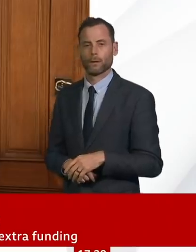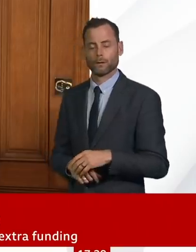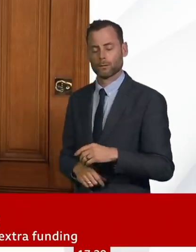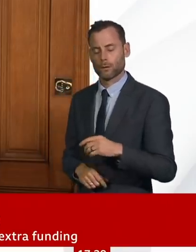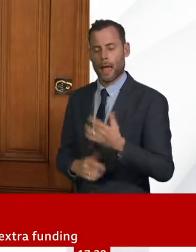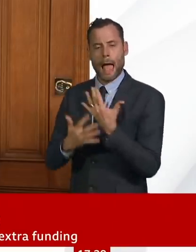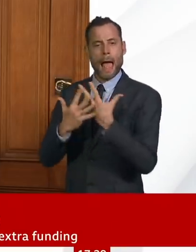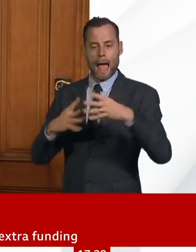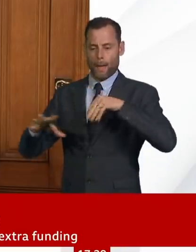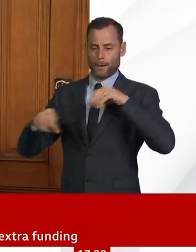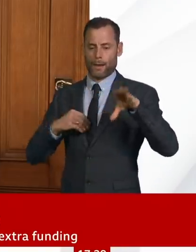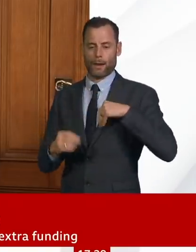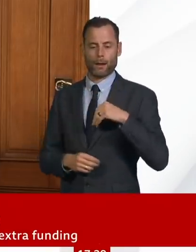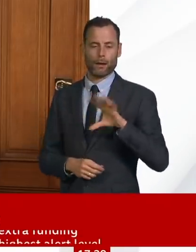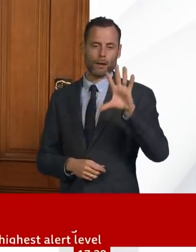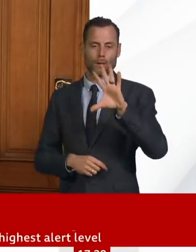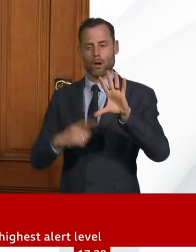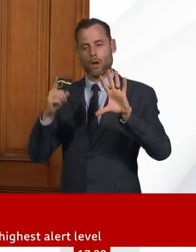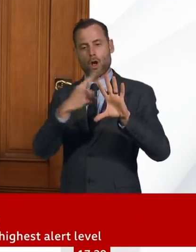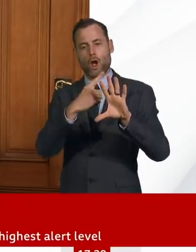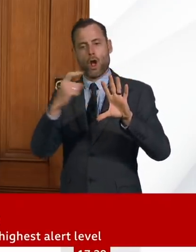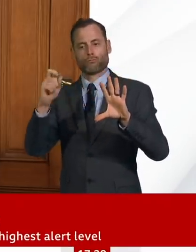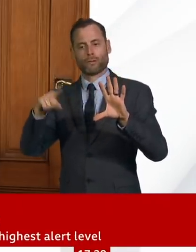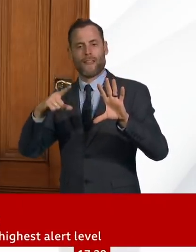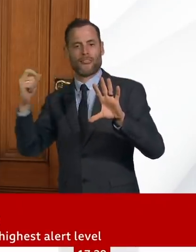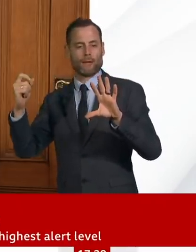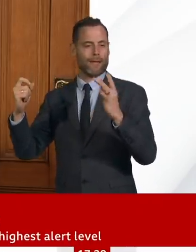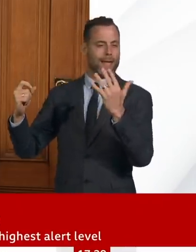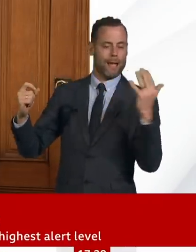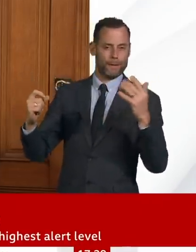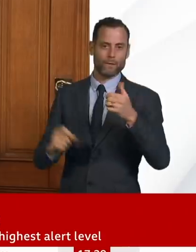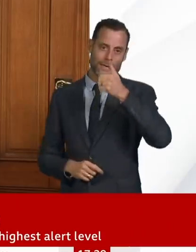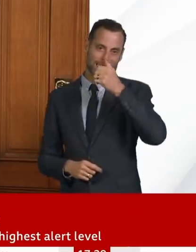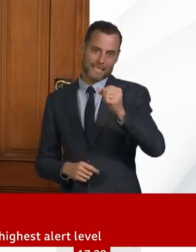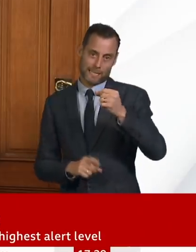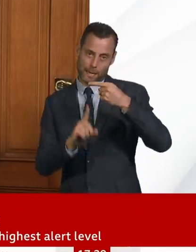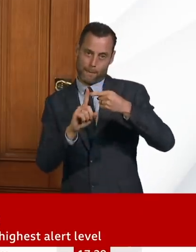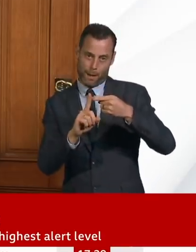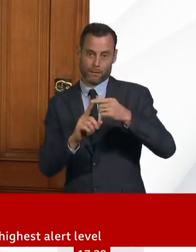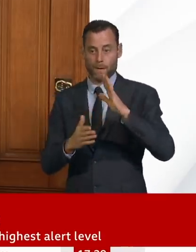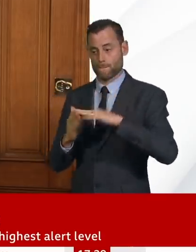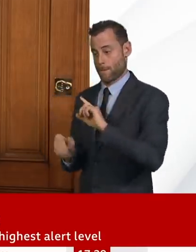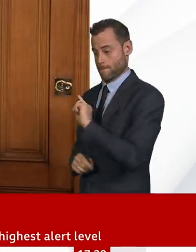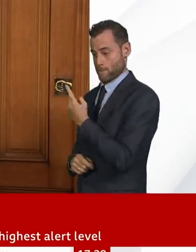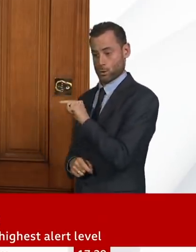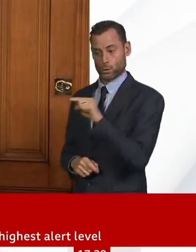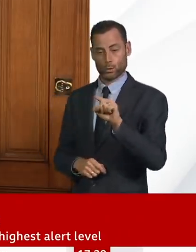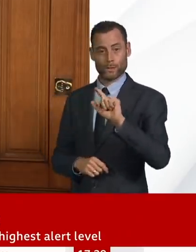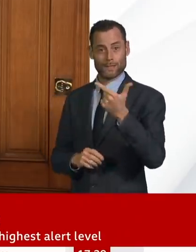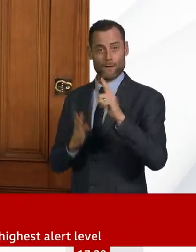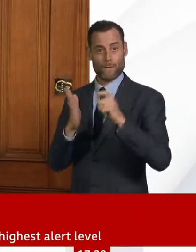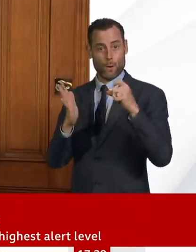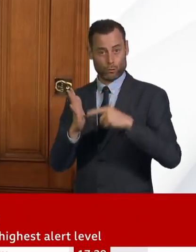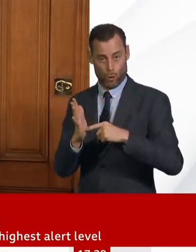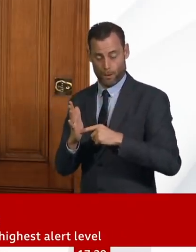100,000 in the age 60 plus between the 1st and the 7th of October. And then I'll